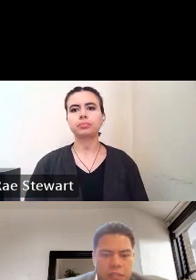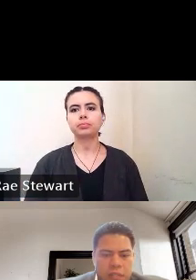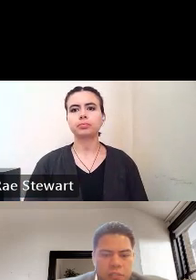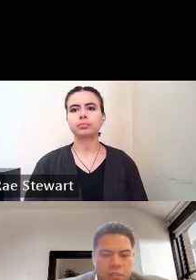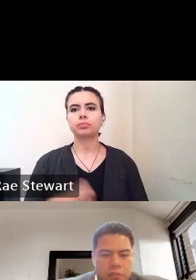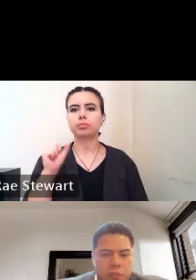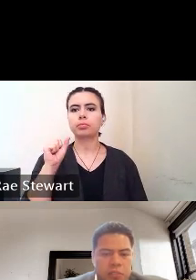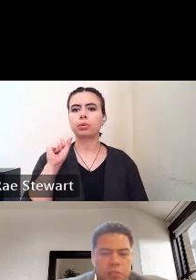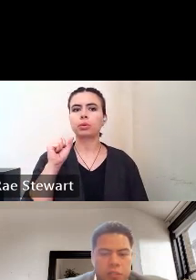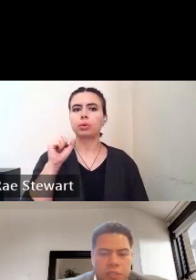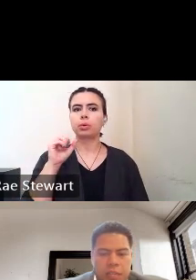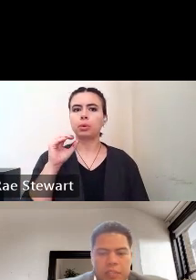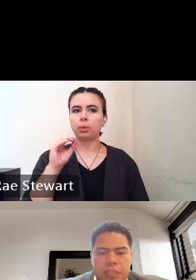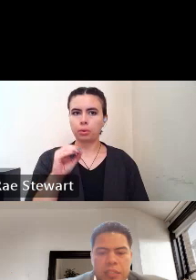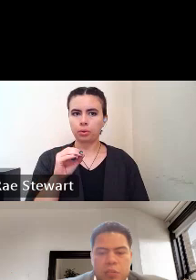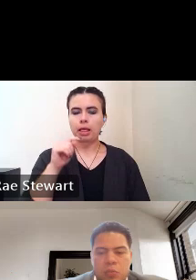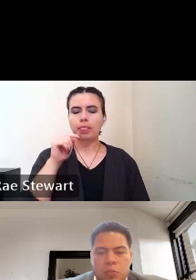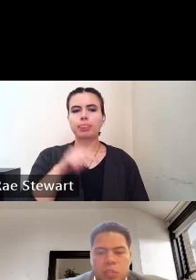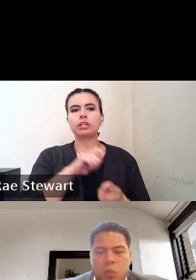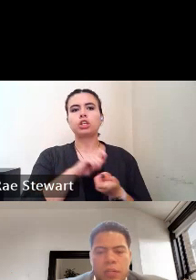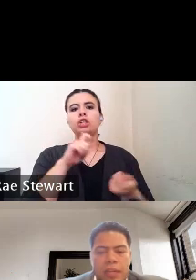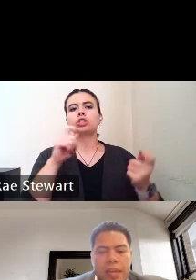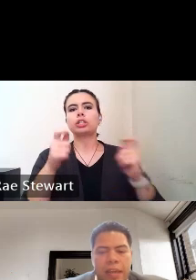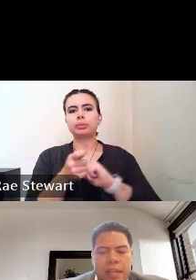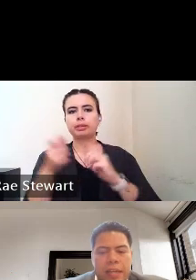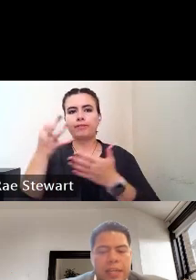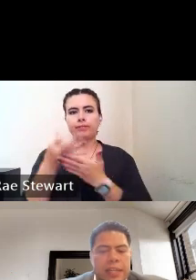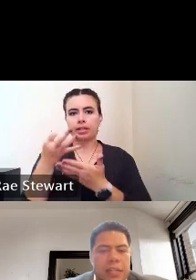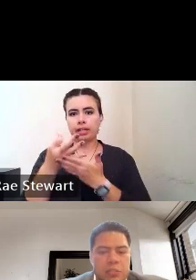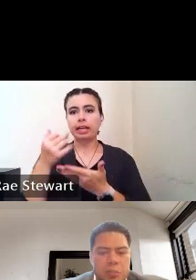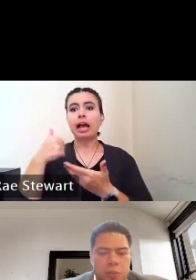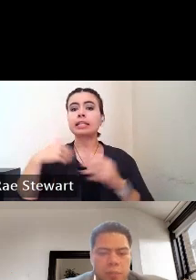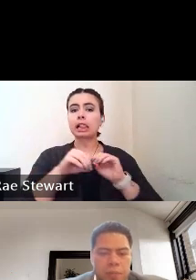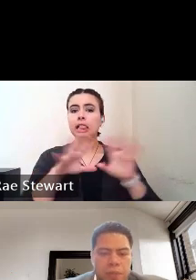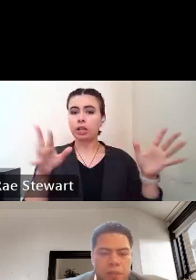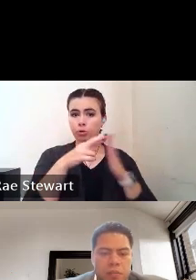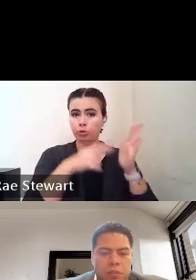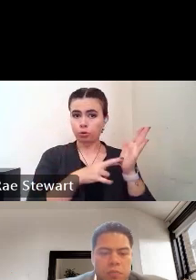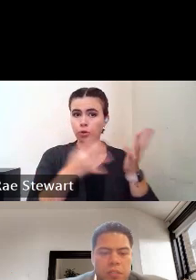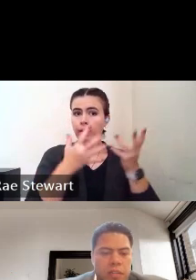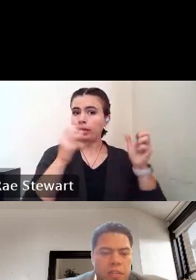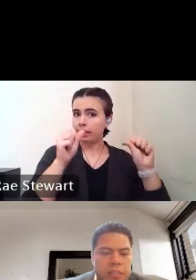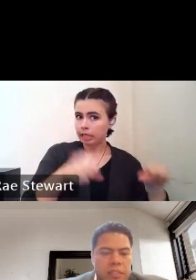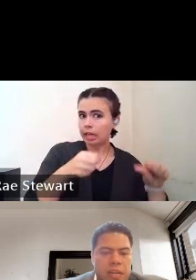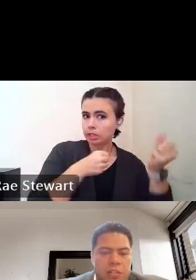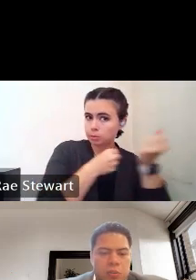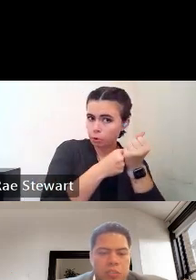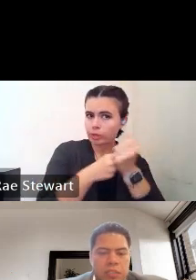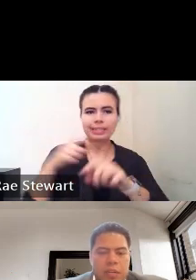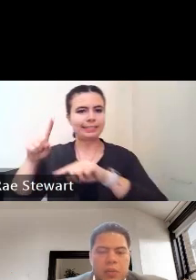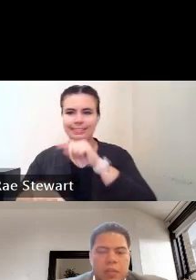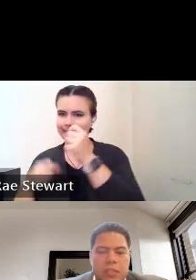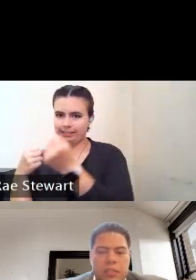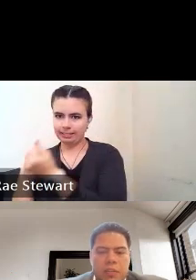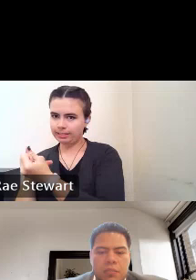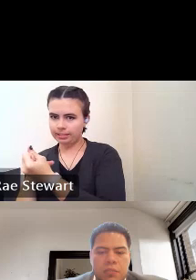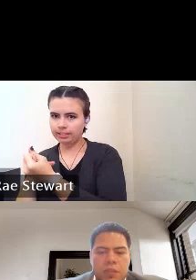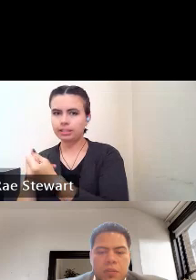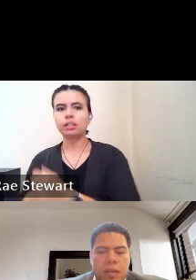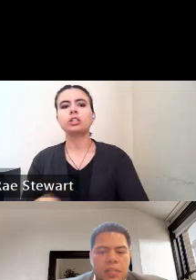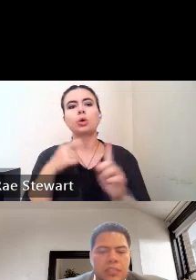this transformation funding has clear rules on what it can and cannot support. In this slide, you will see that it